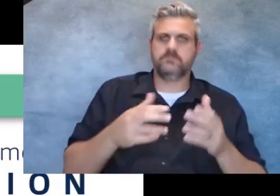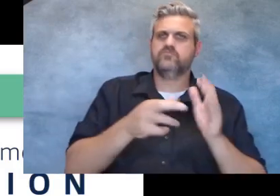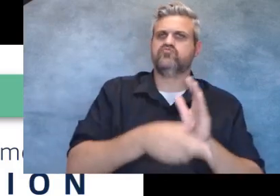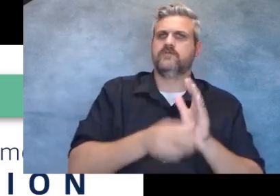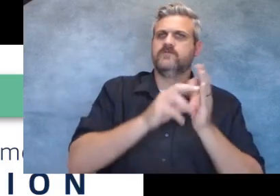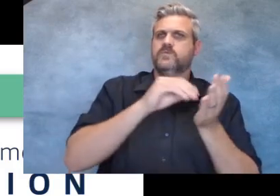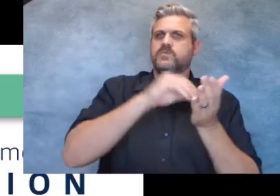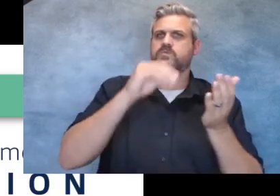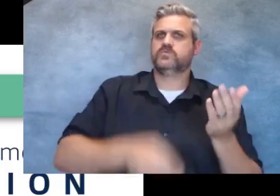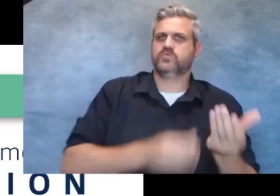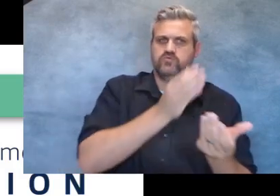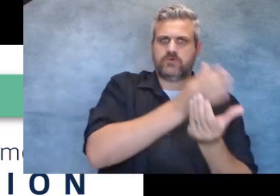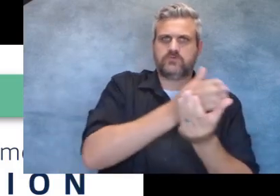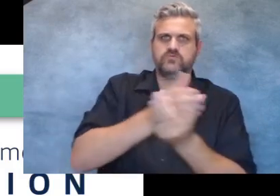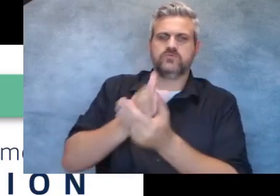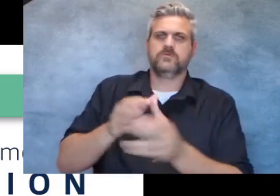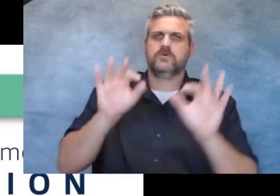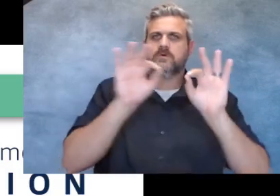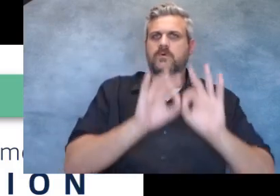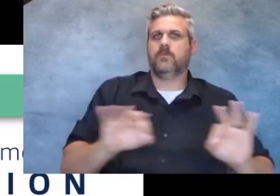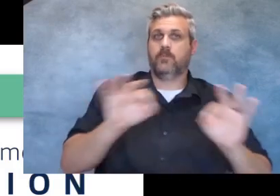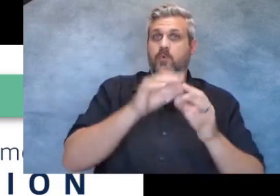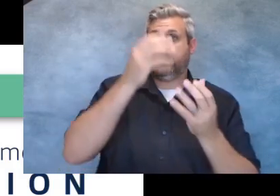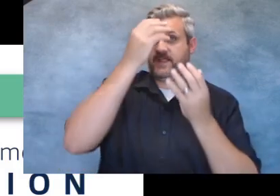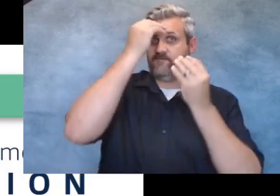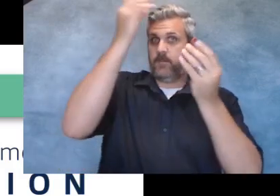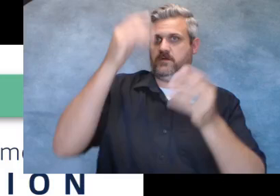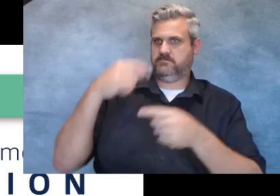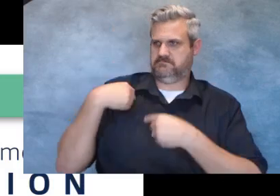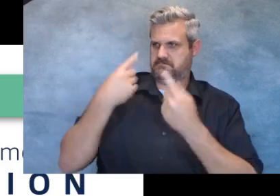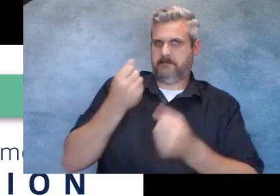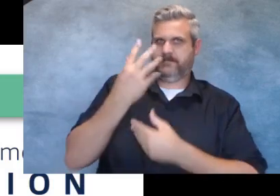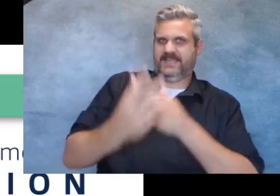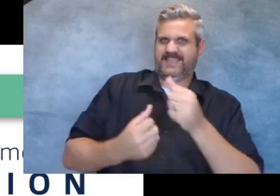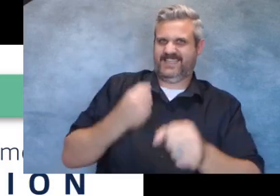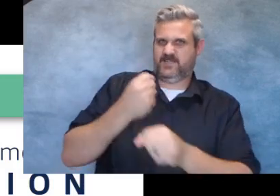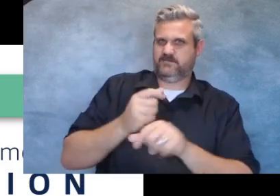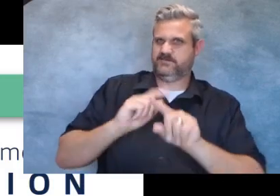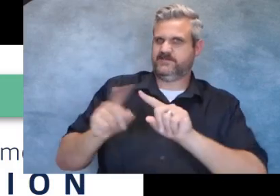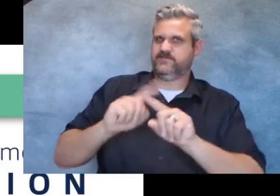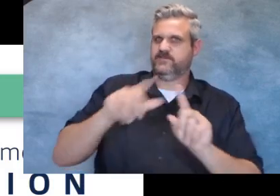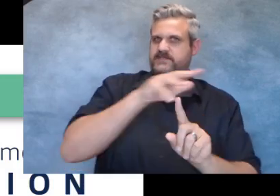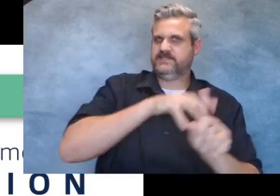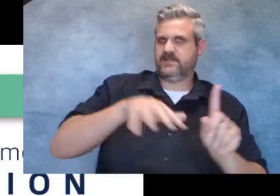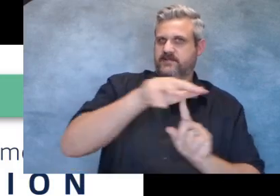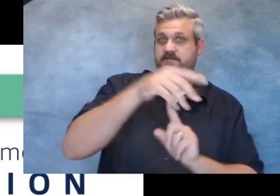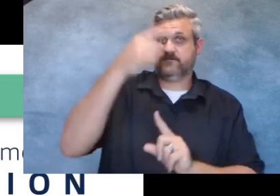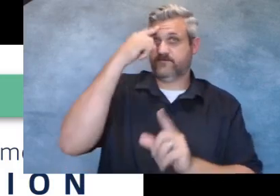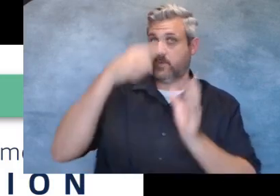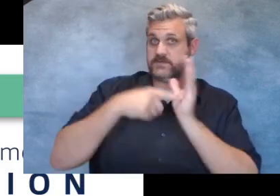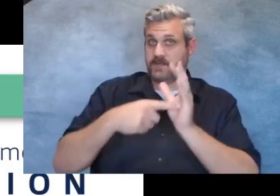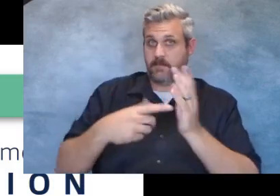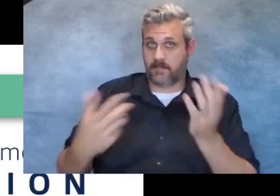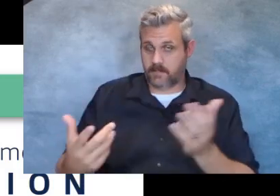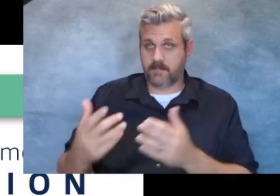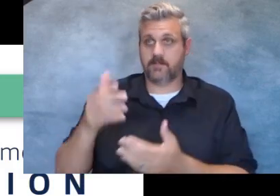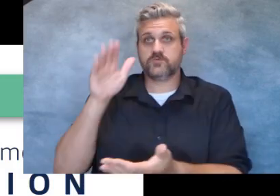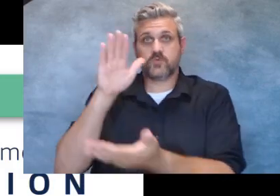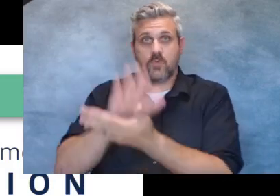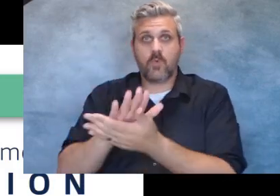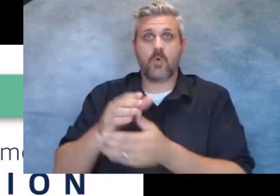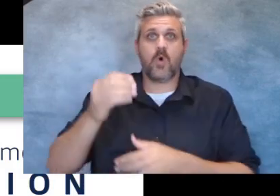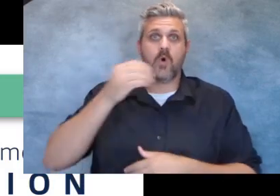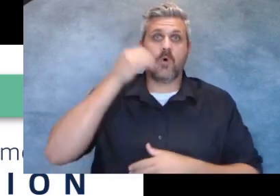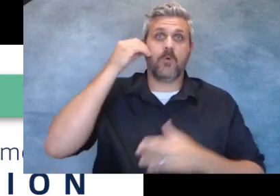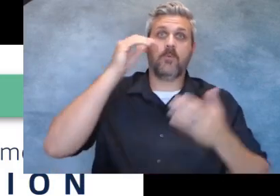reviewing student records and important information across multiple school years and settings, for example, school, home, or community,